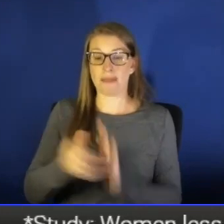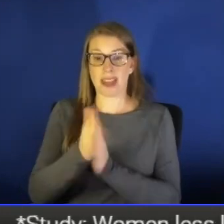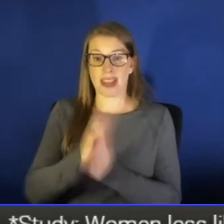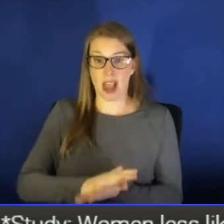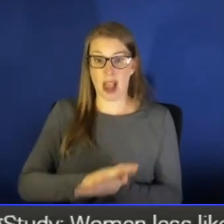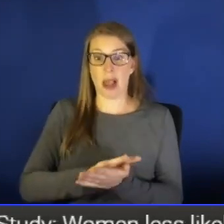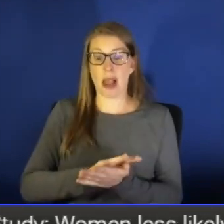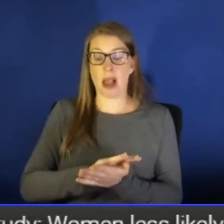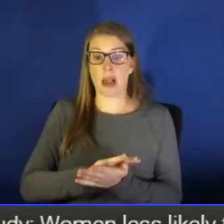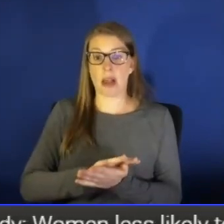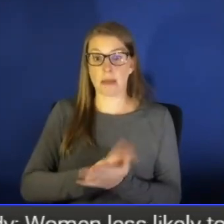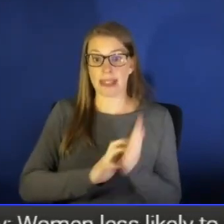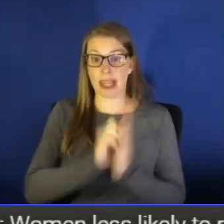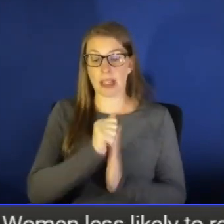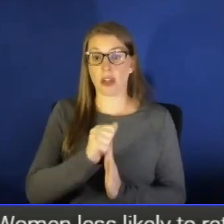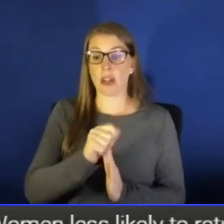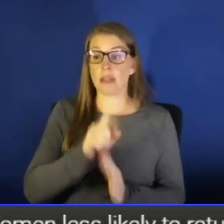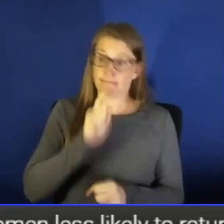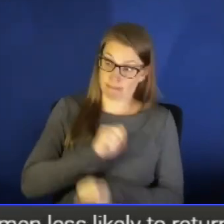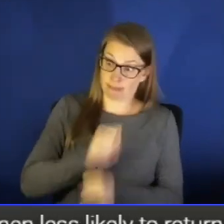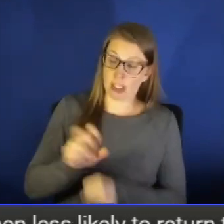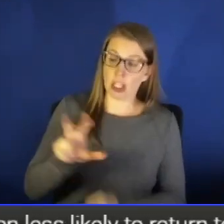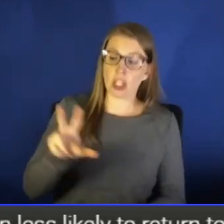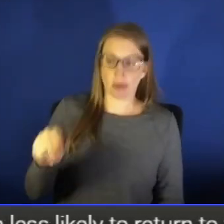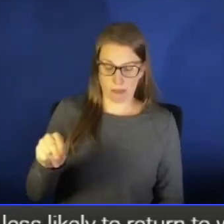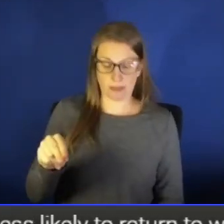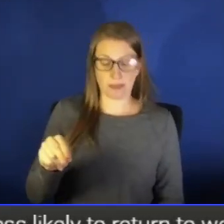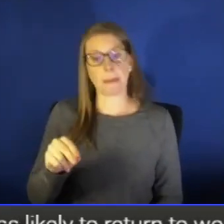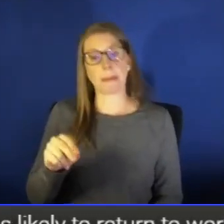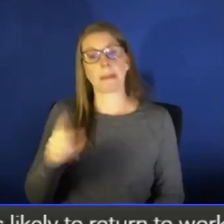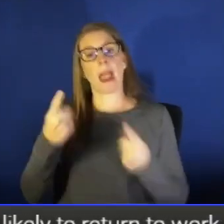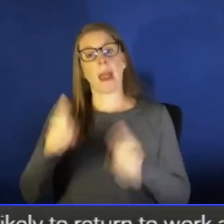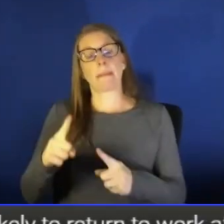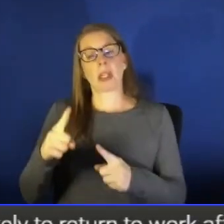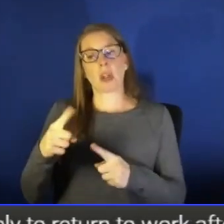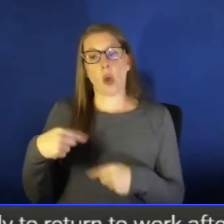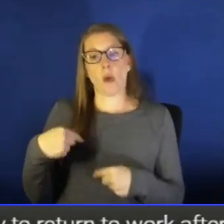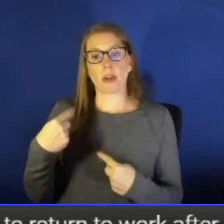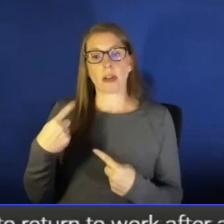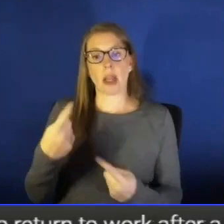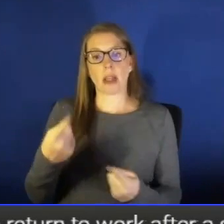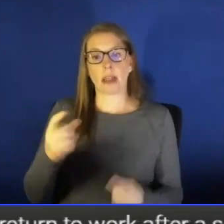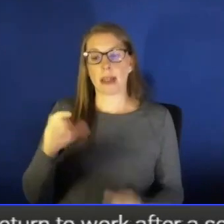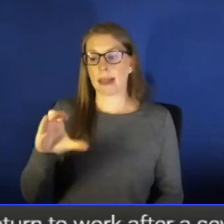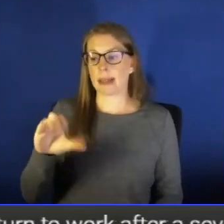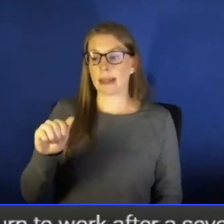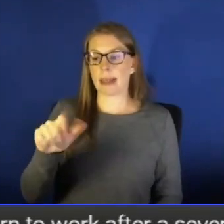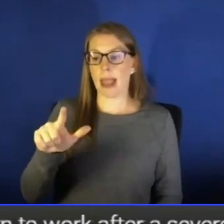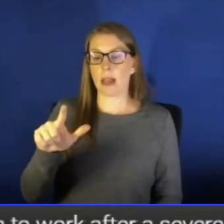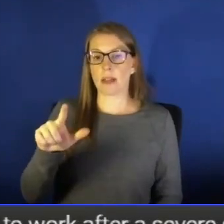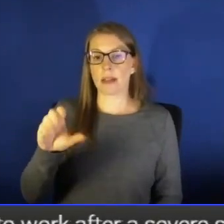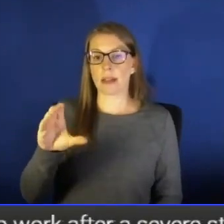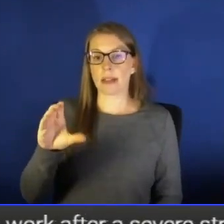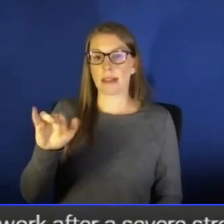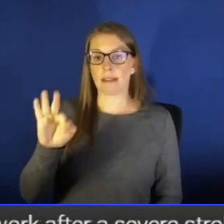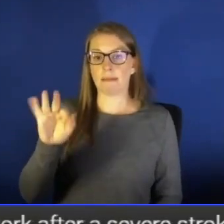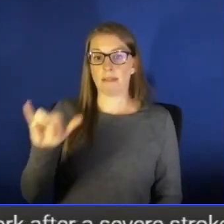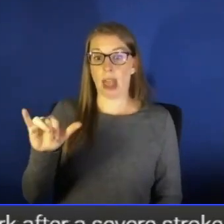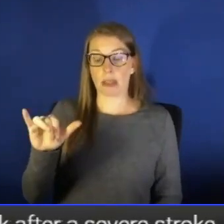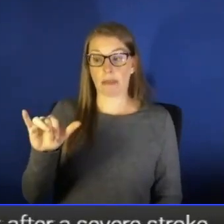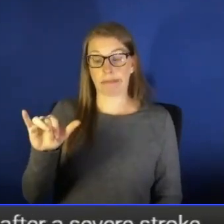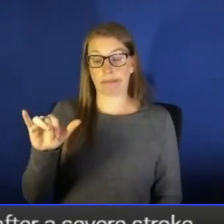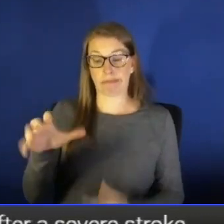granuloma, no. What will likely happen over time is they'll tend to calcify. So on a